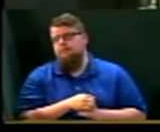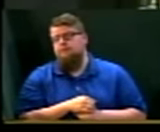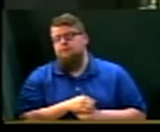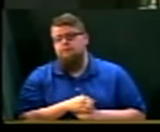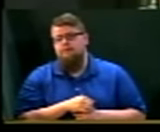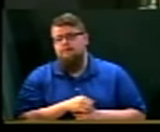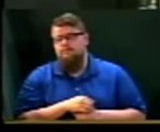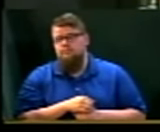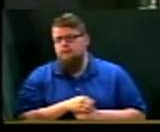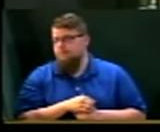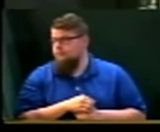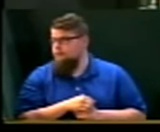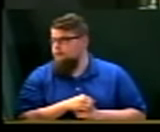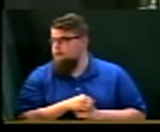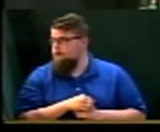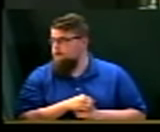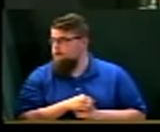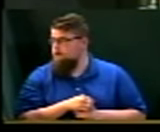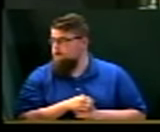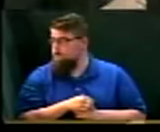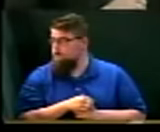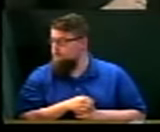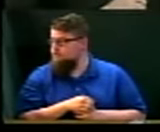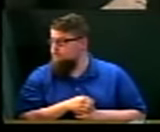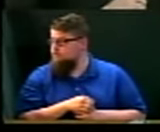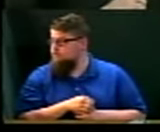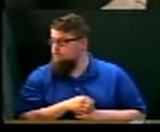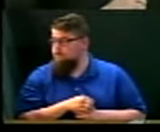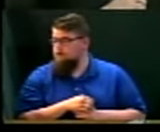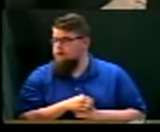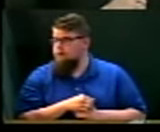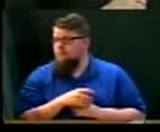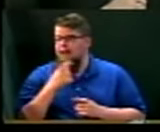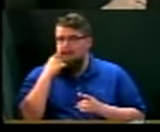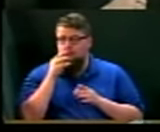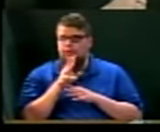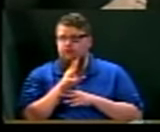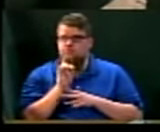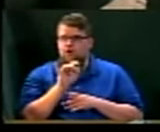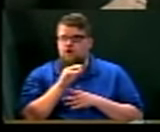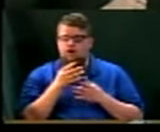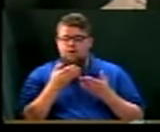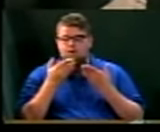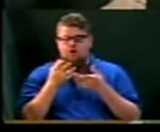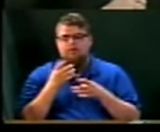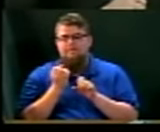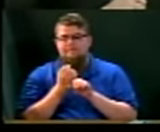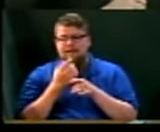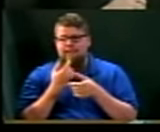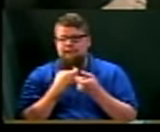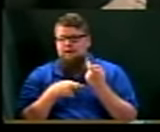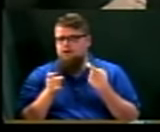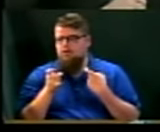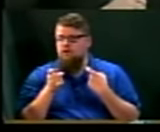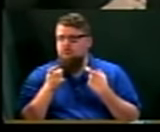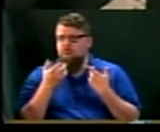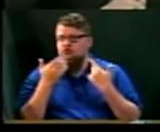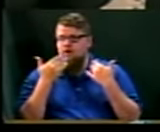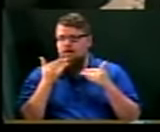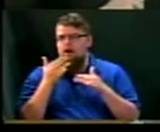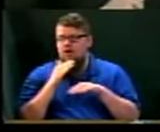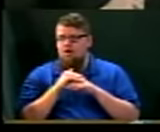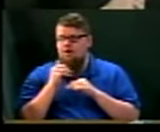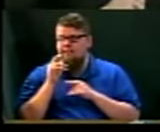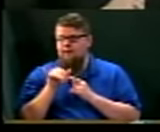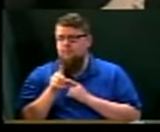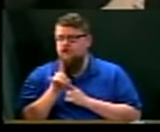Was that a substitute or an amendment? If I'm supposed to second, I think she withdrew her motion. Oh, did made you withdraw? A substitute. Okay. Just let's call it that. That's what yes. She did.